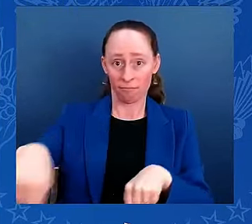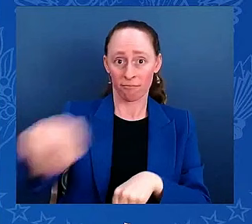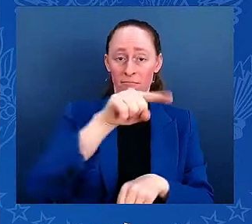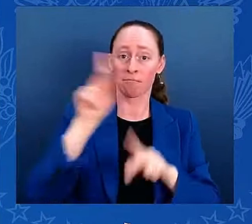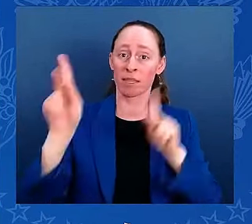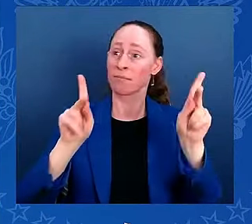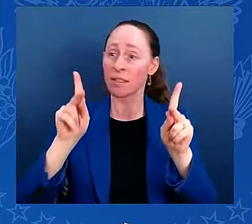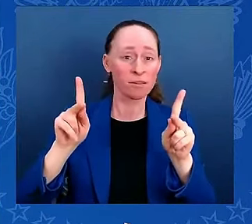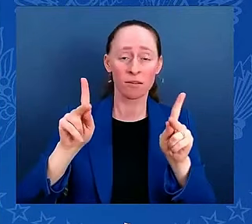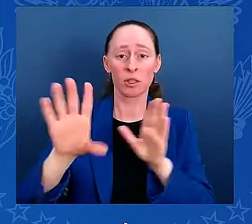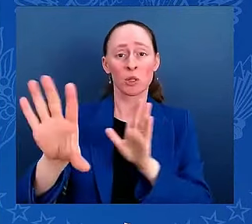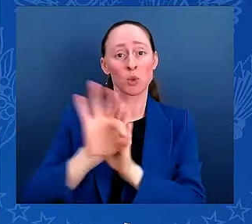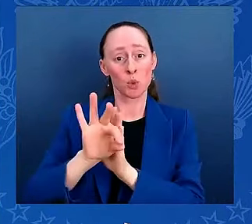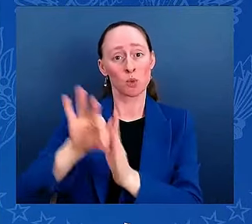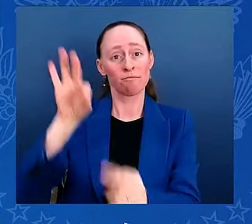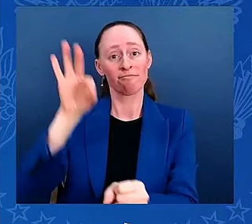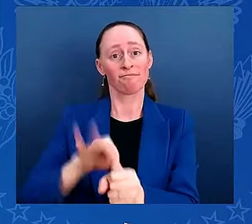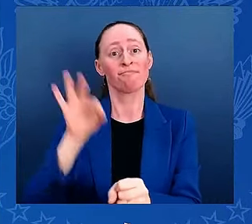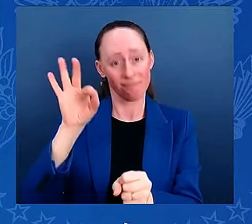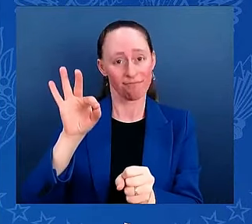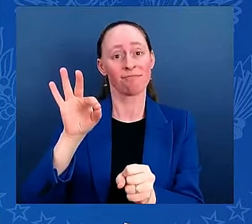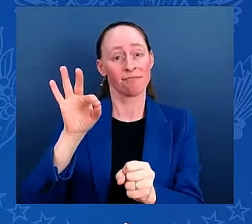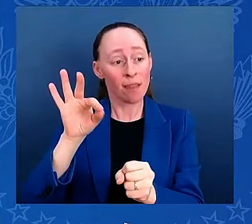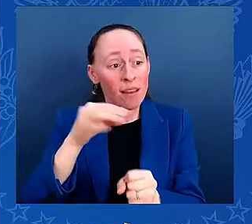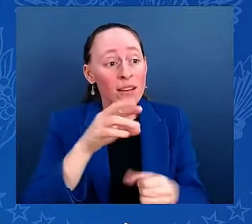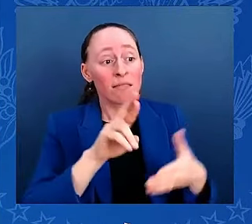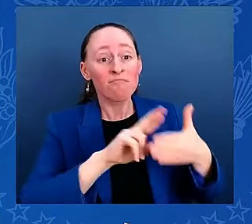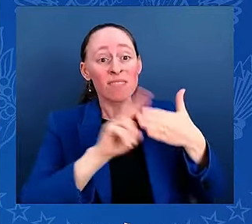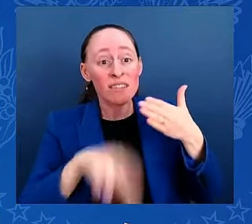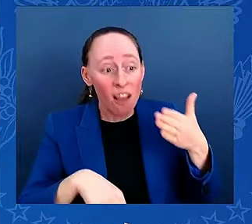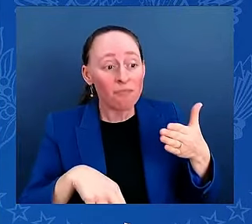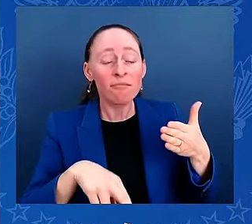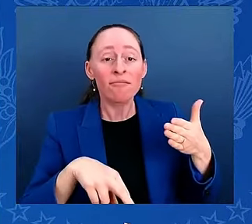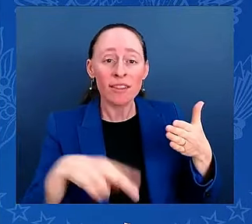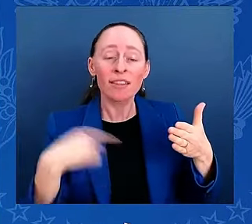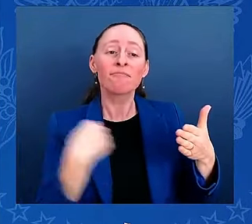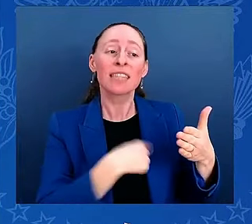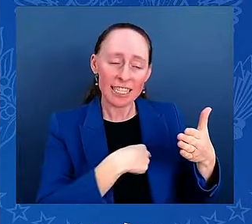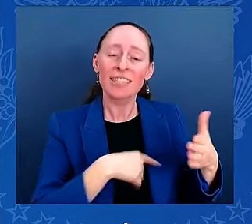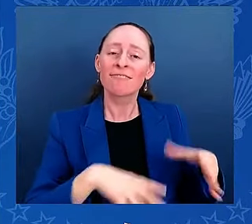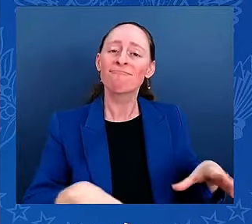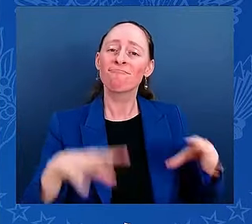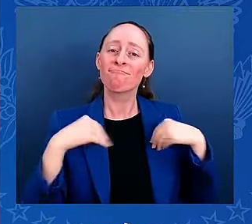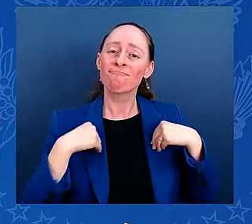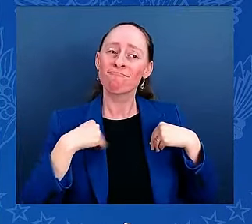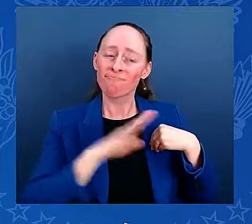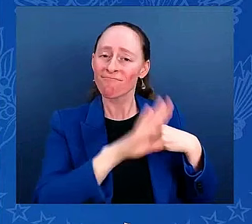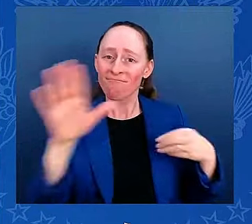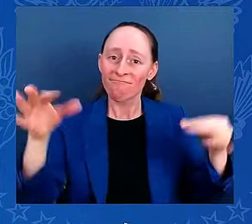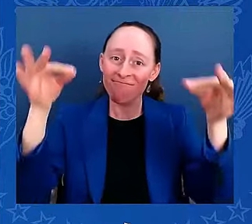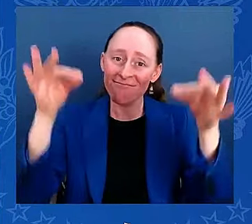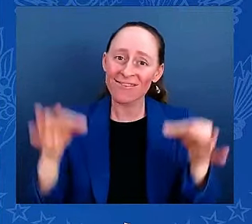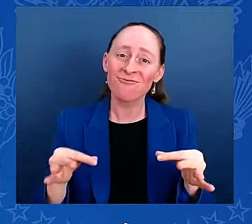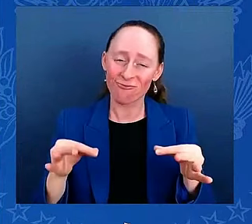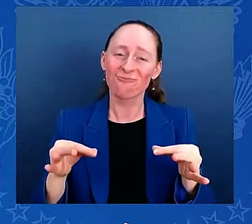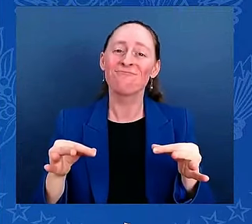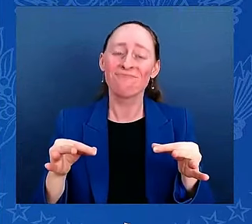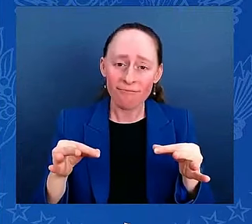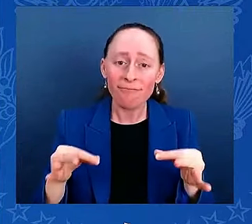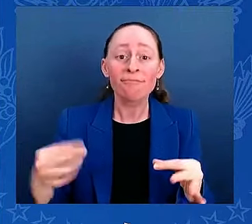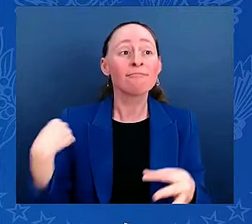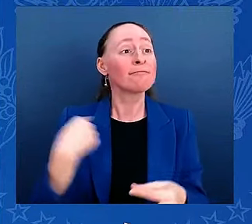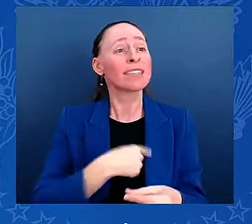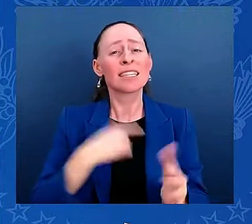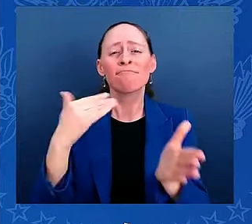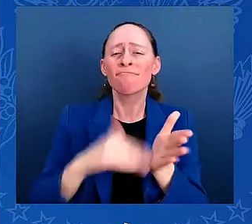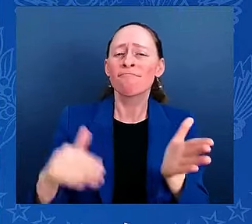can't love your country only when you win. You can't love your neighbor only when